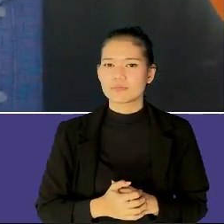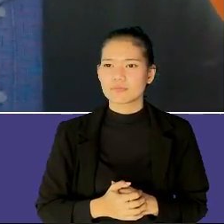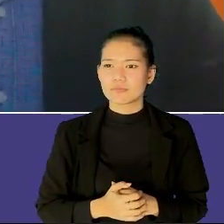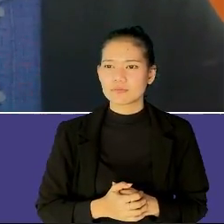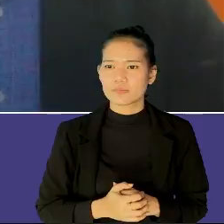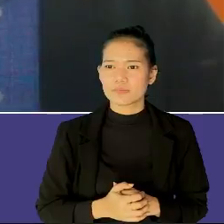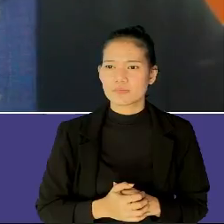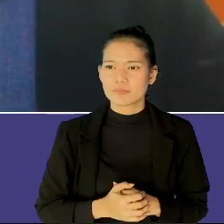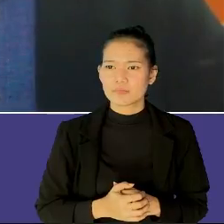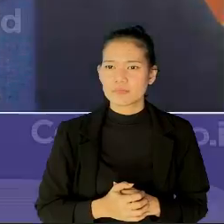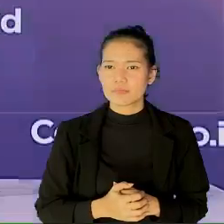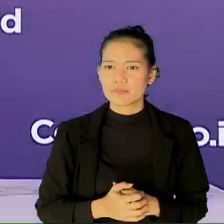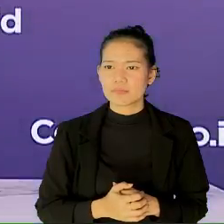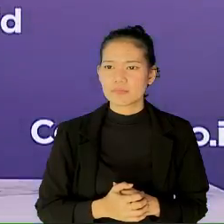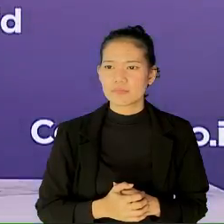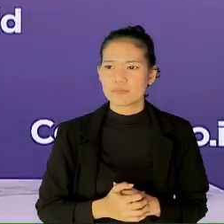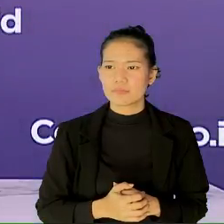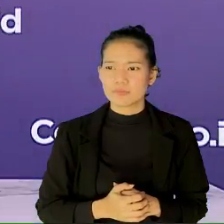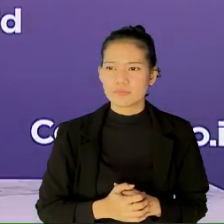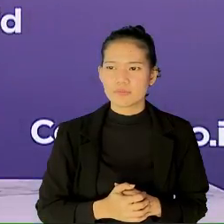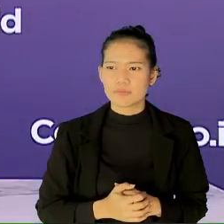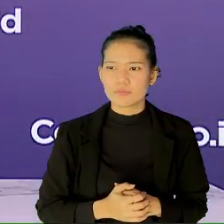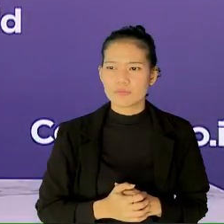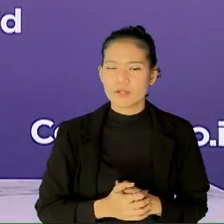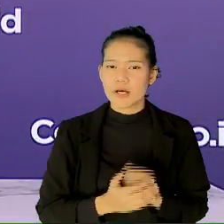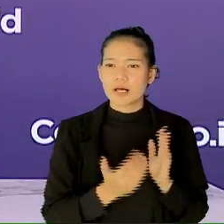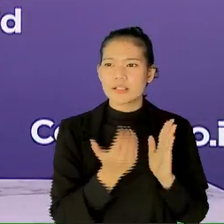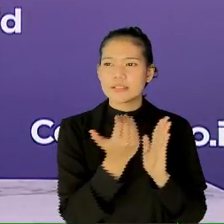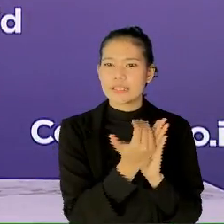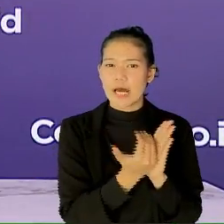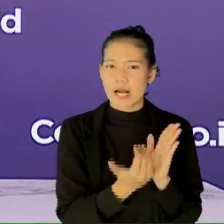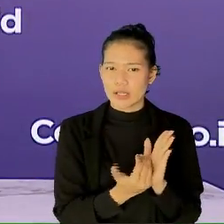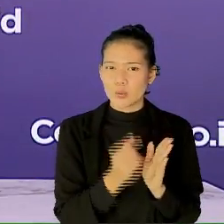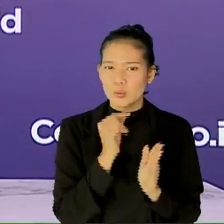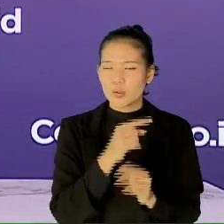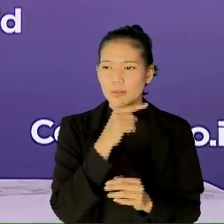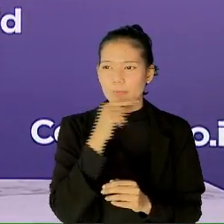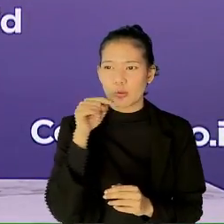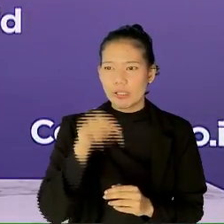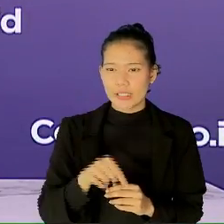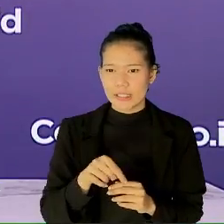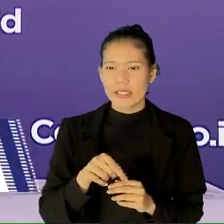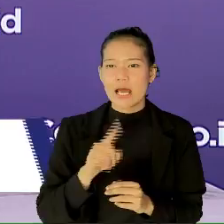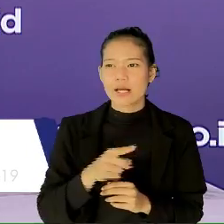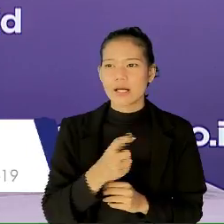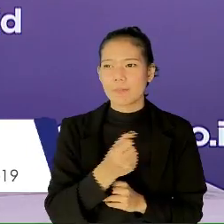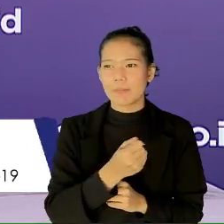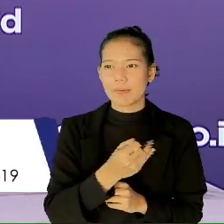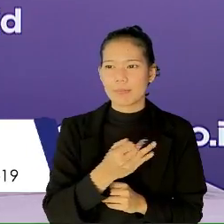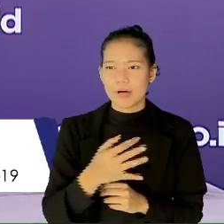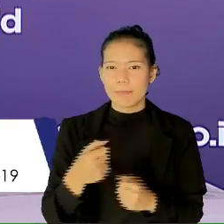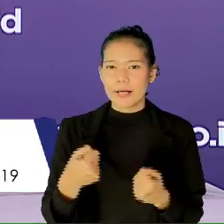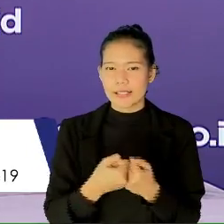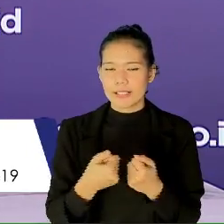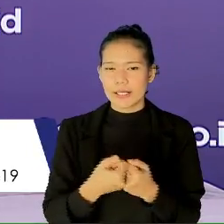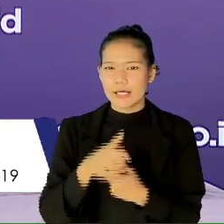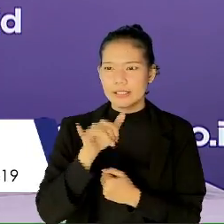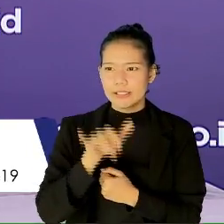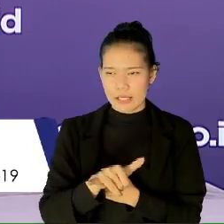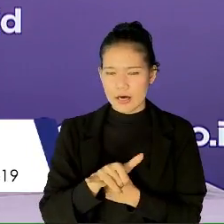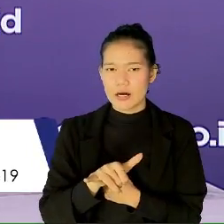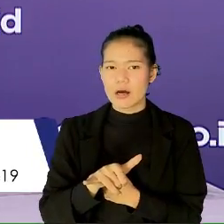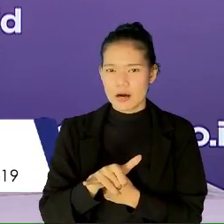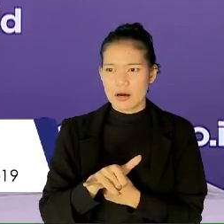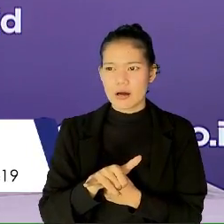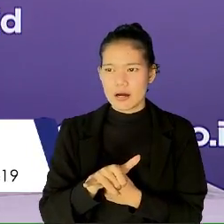Yes, that requirements is a trial this week. And there are several challenges, of course, and this